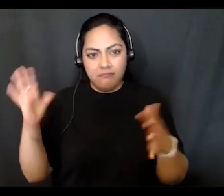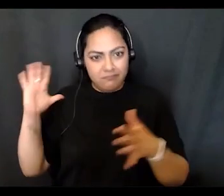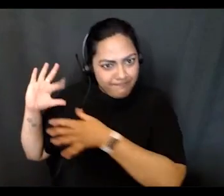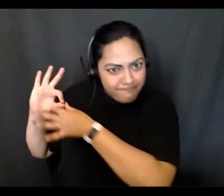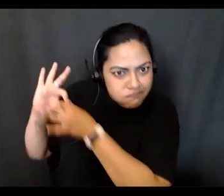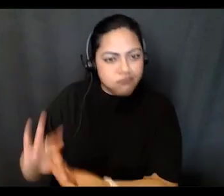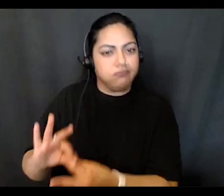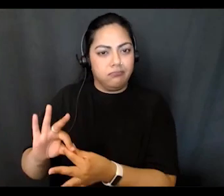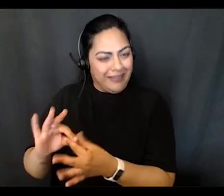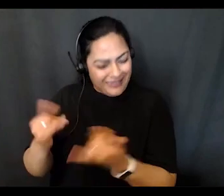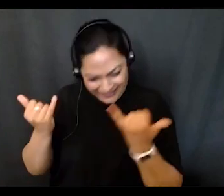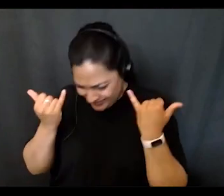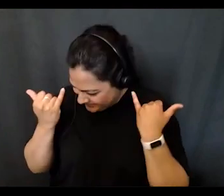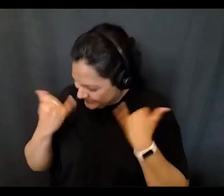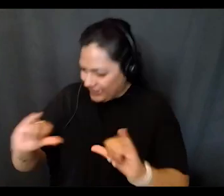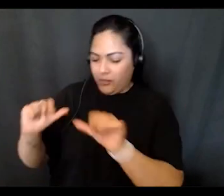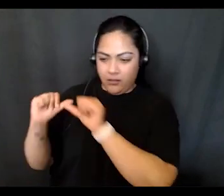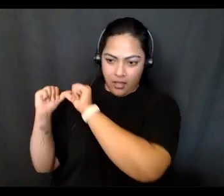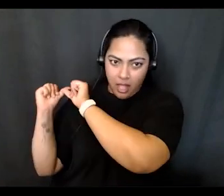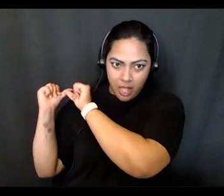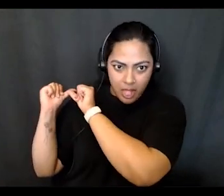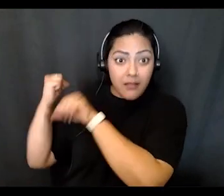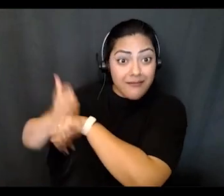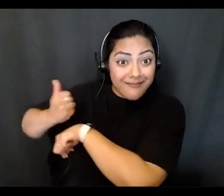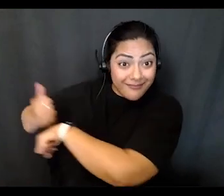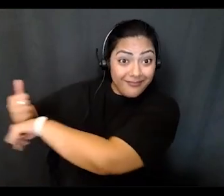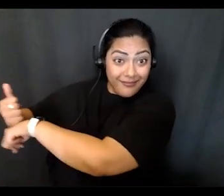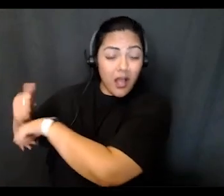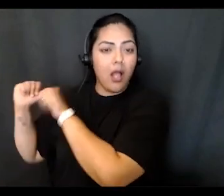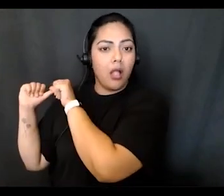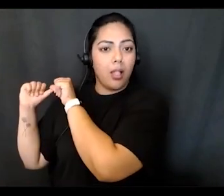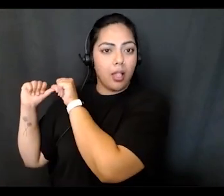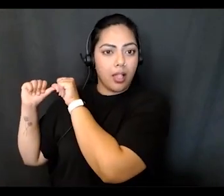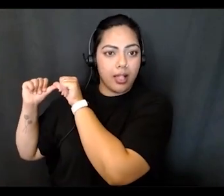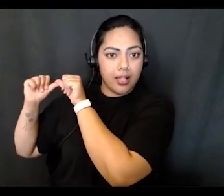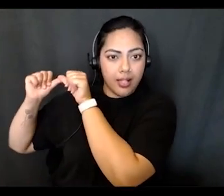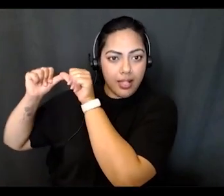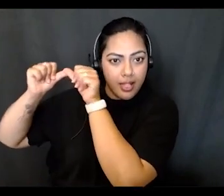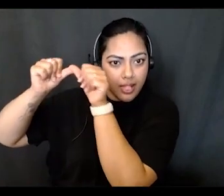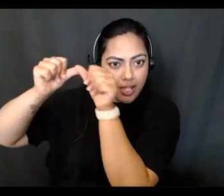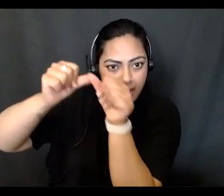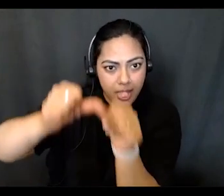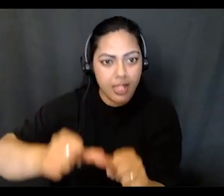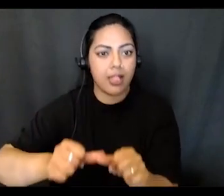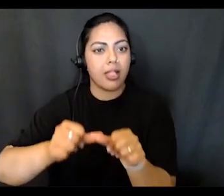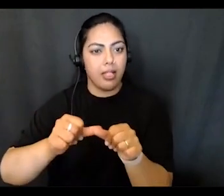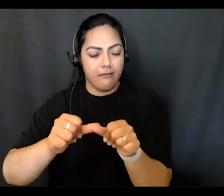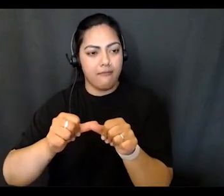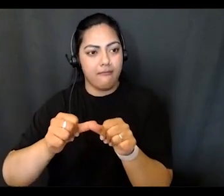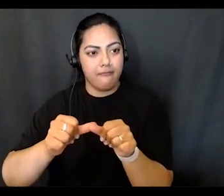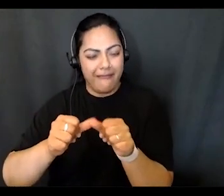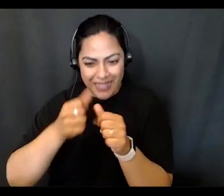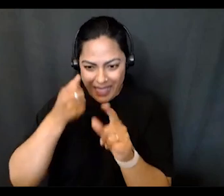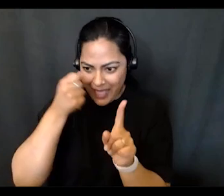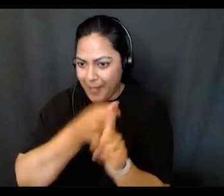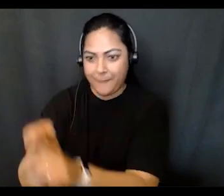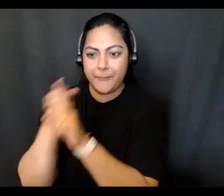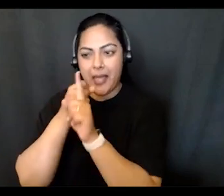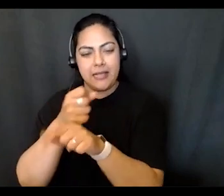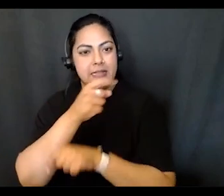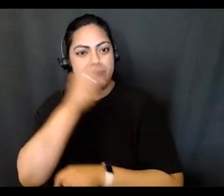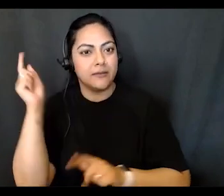those historical pieces continue to be weighing on our very bodies in this present